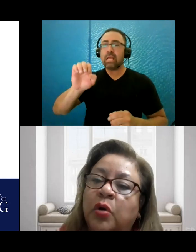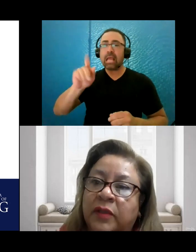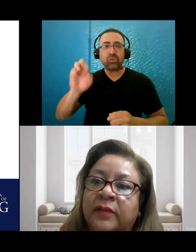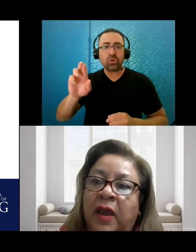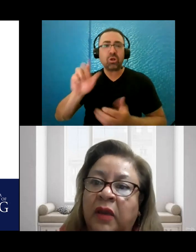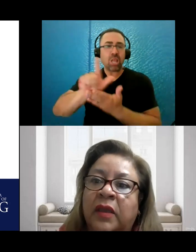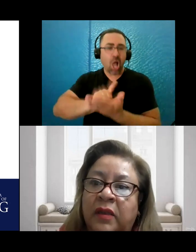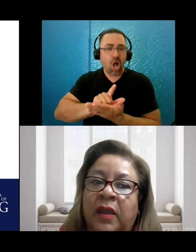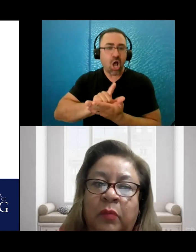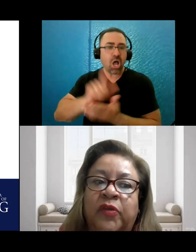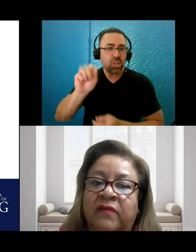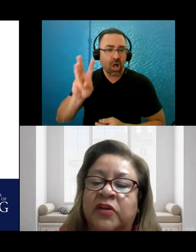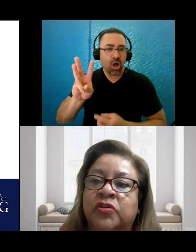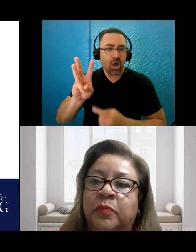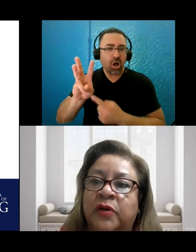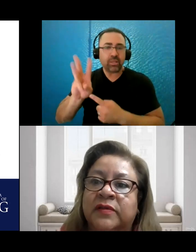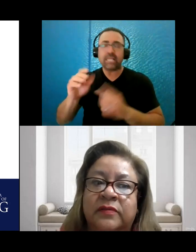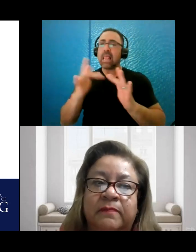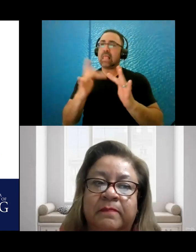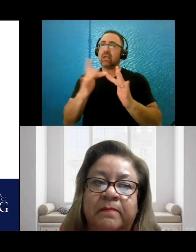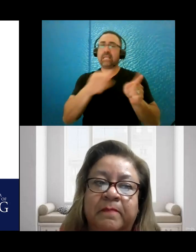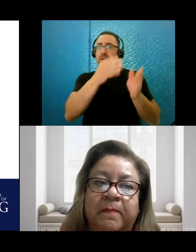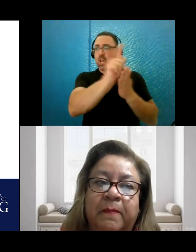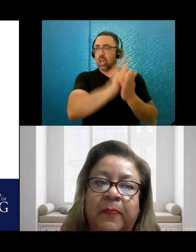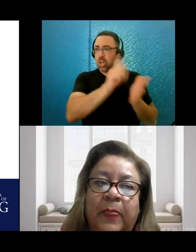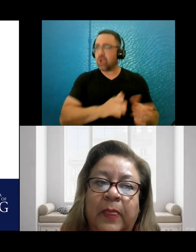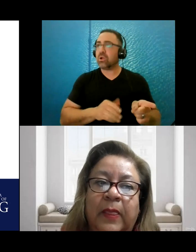some sort that can help with the eviction process.